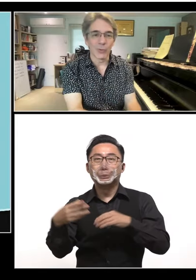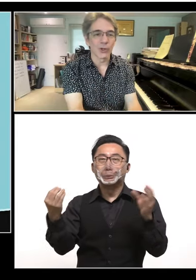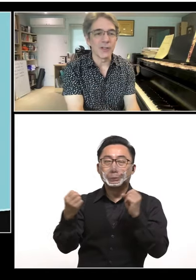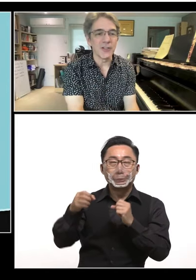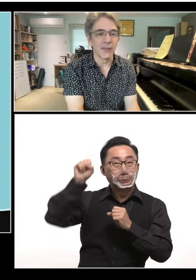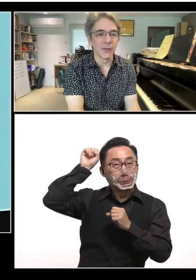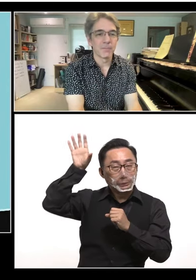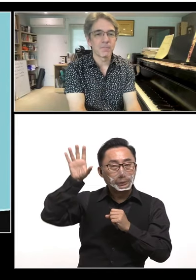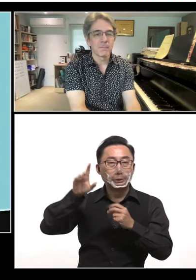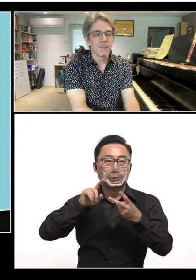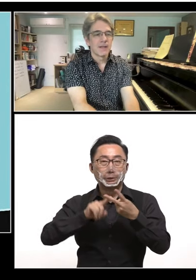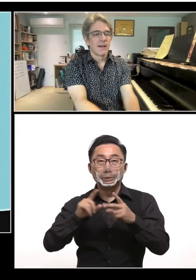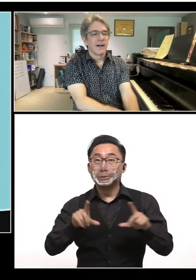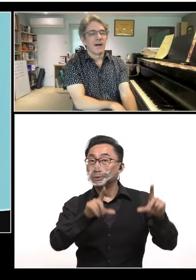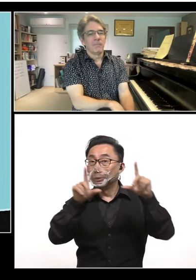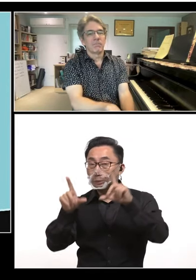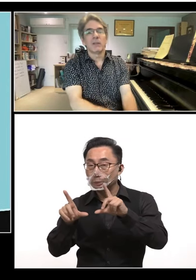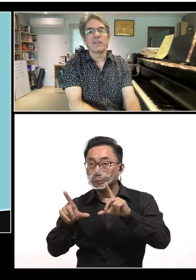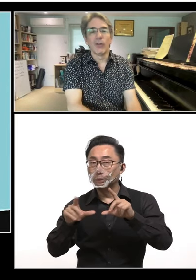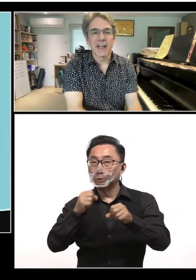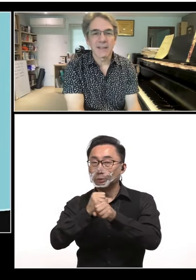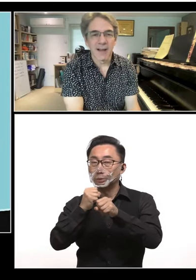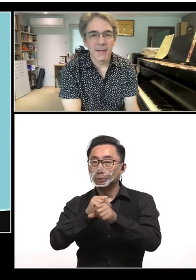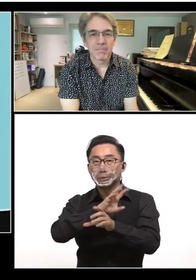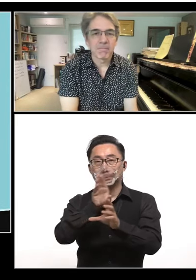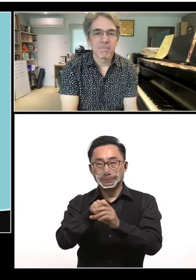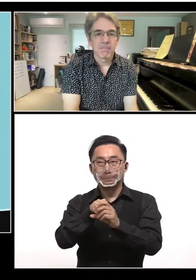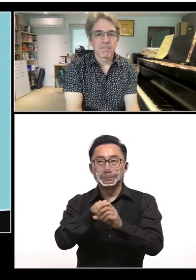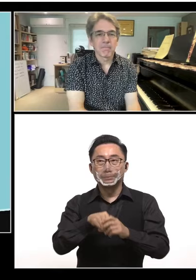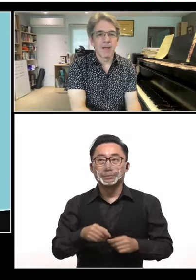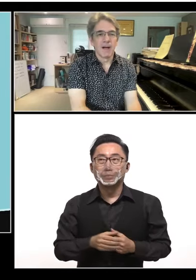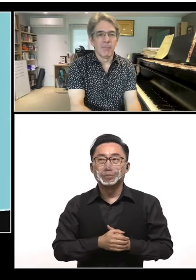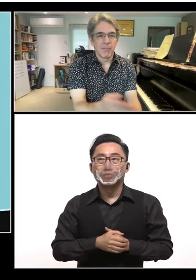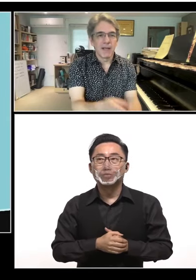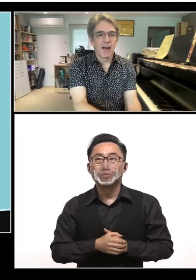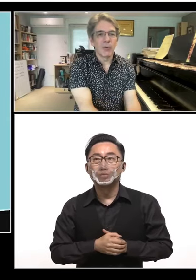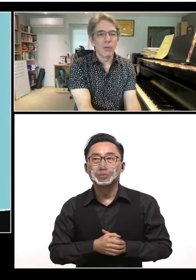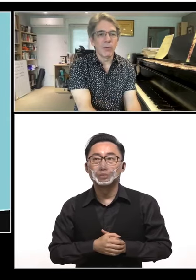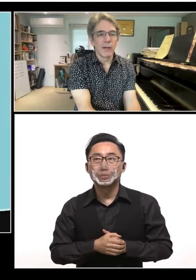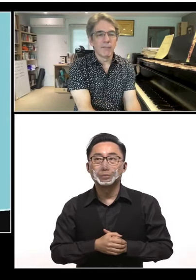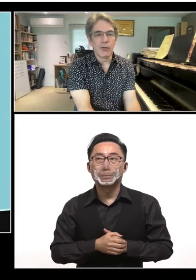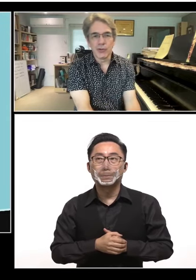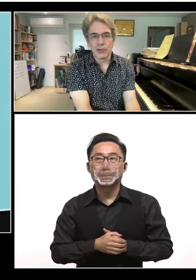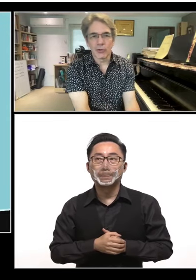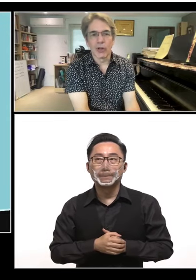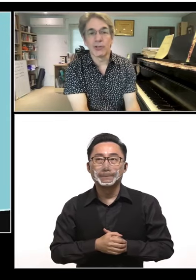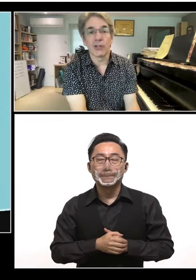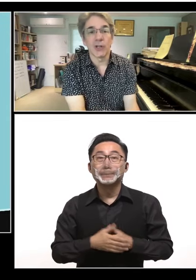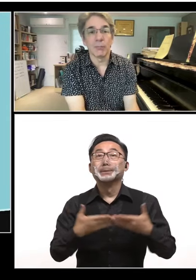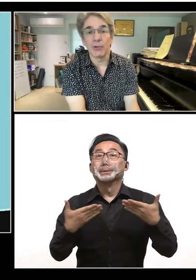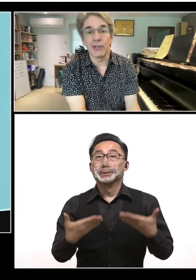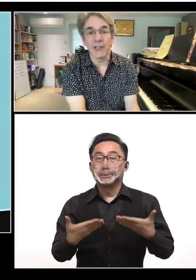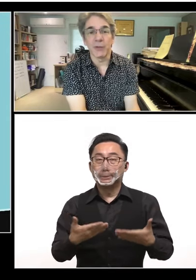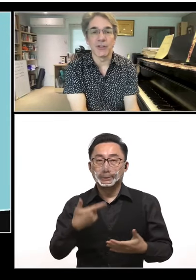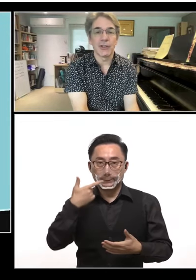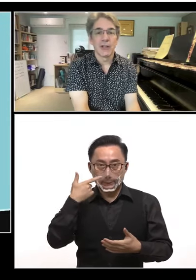and work with each other. Please go to the next slide. Now we have a new show called Sheng Sheng